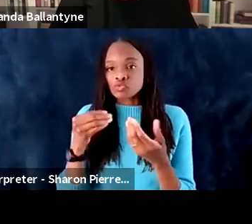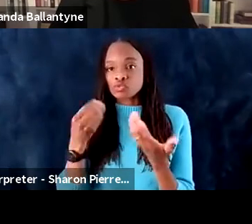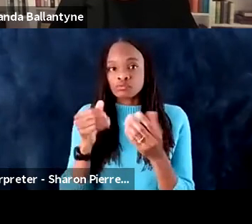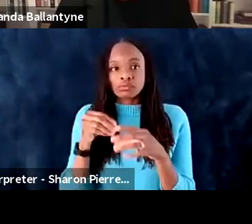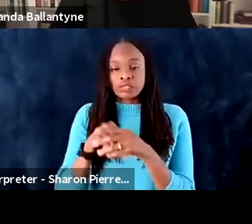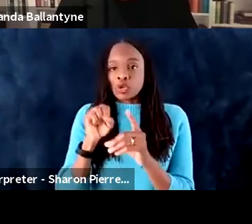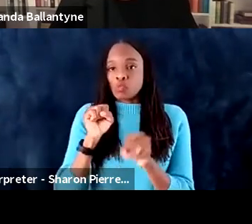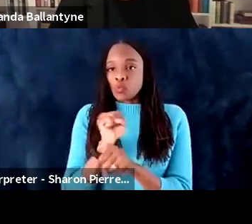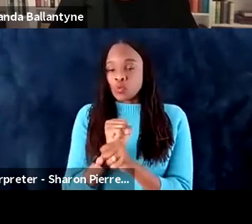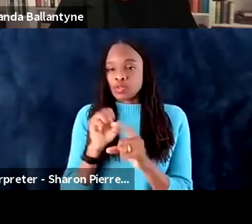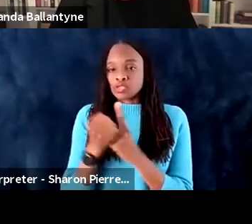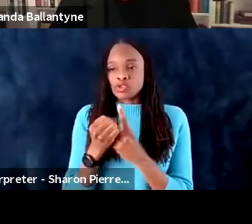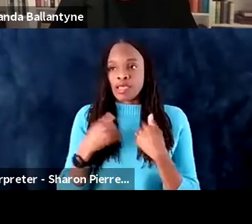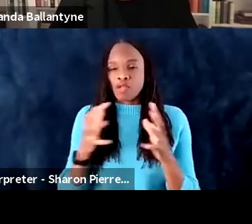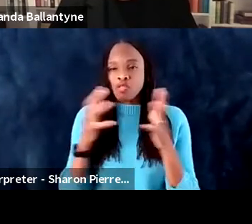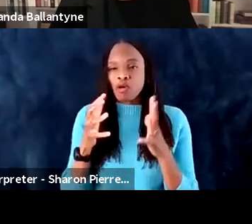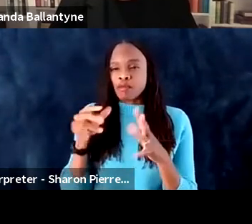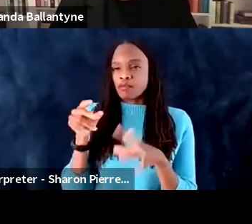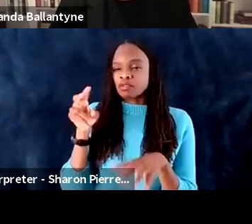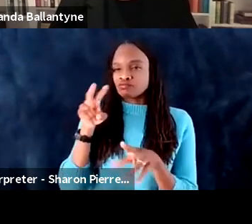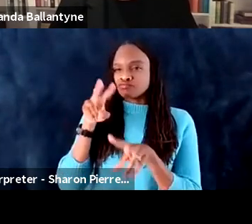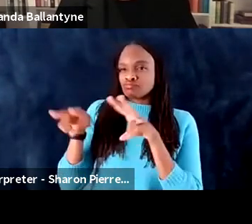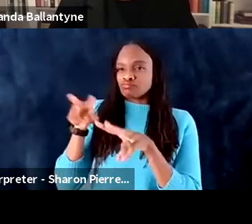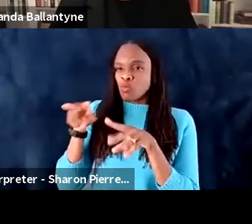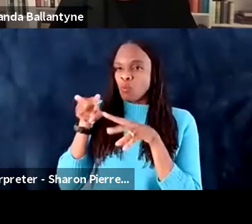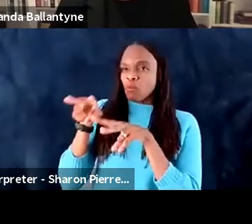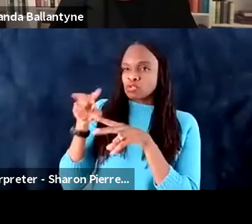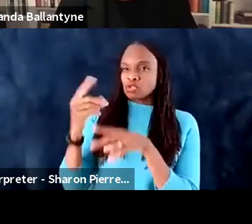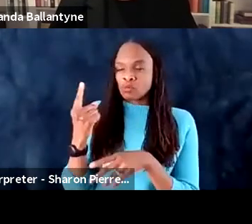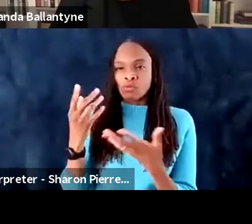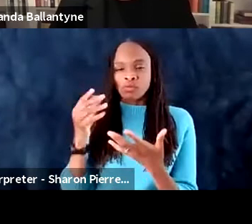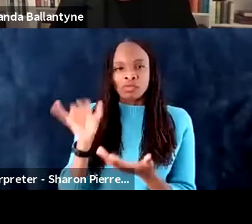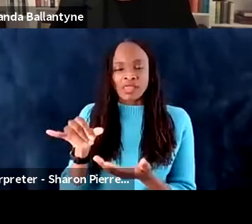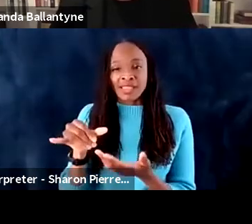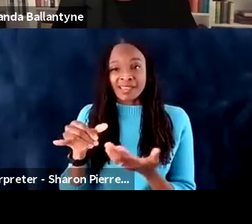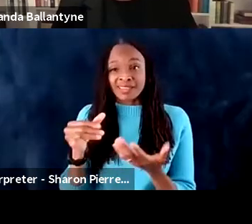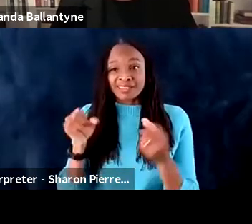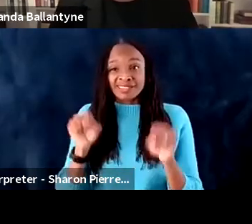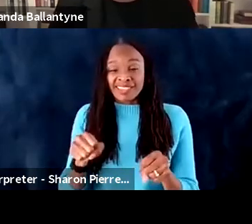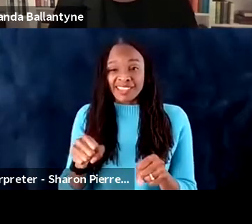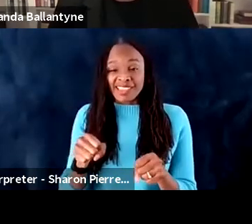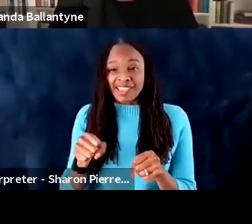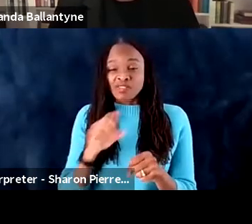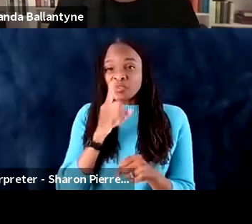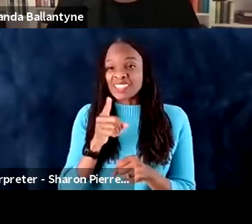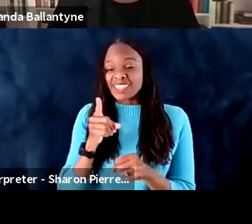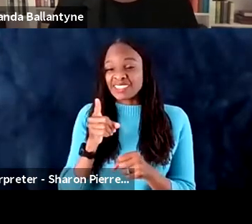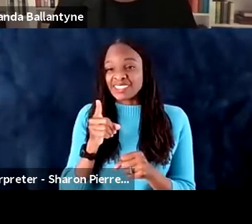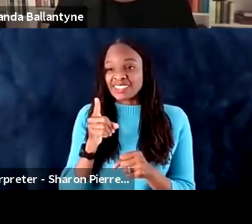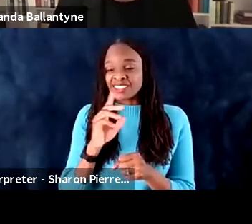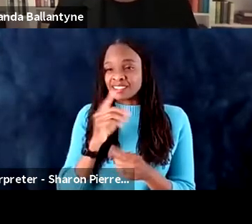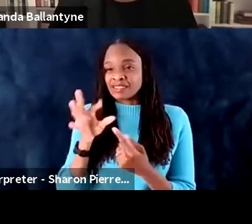so much surveillance and technology on someone. It has the capacity to very clearly single out an individual, but